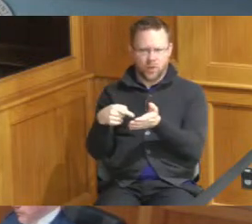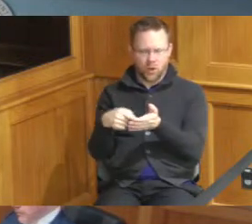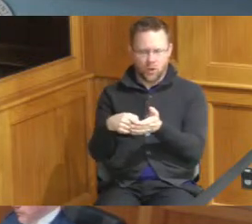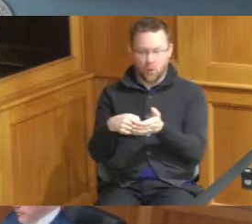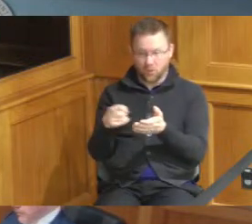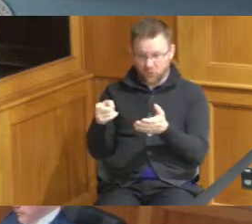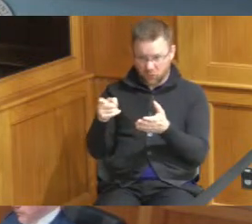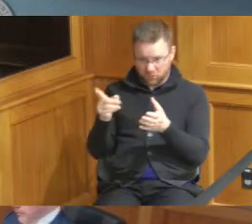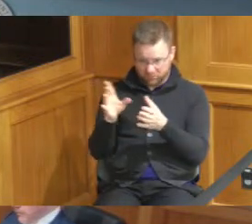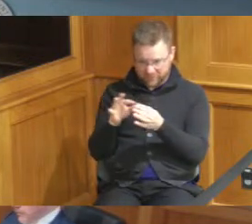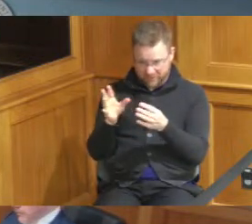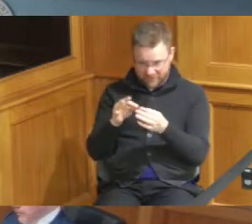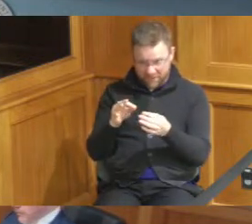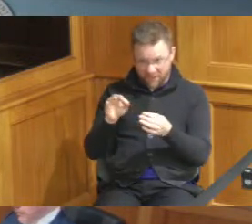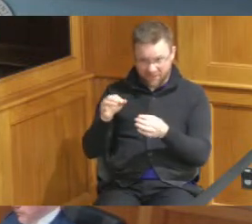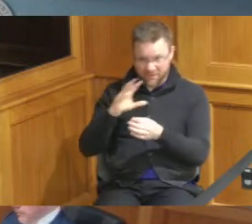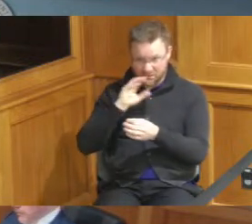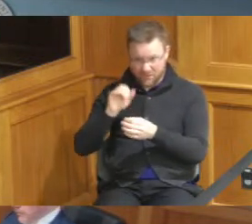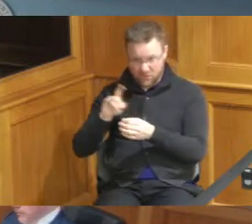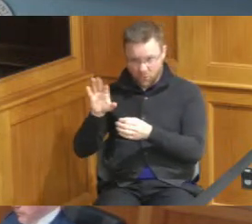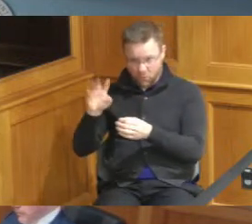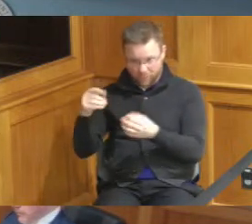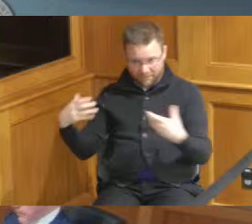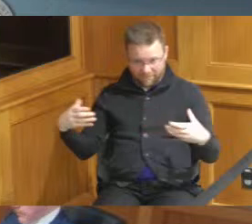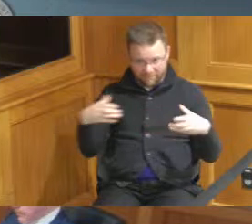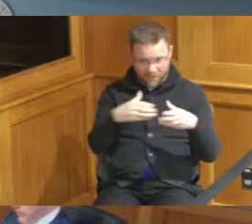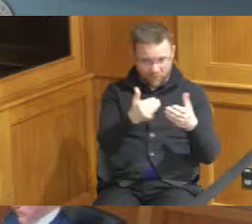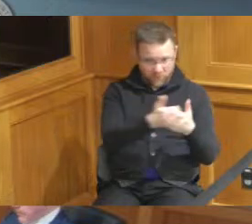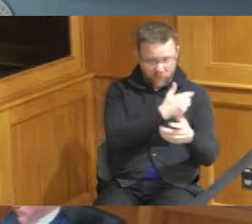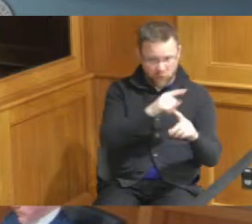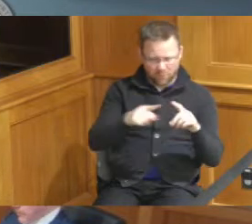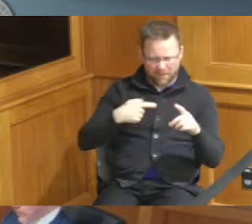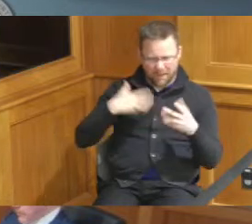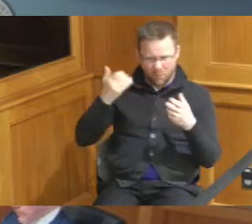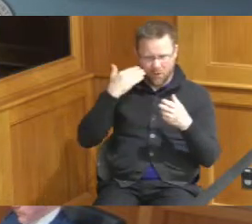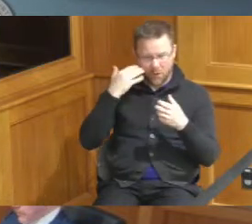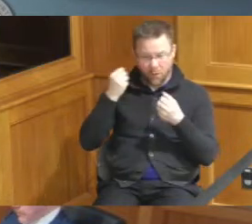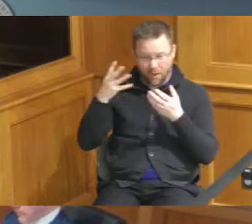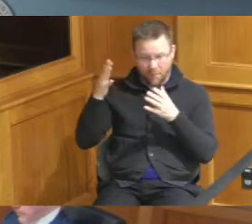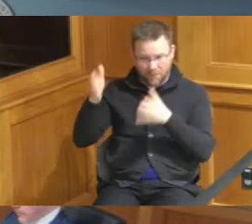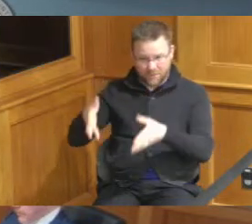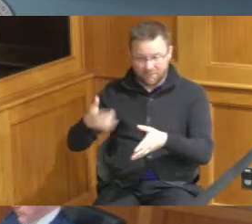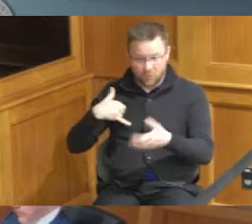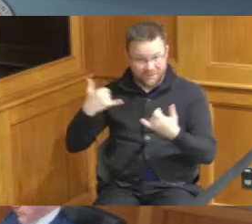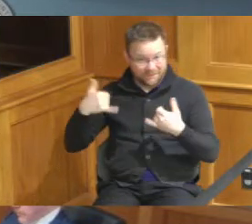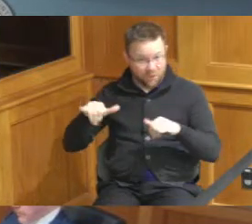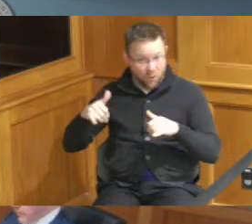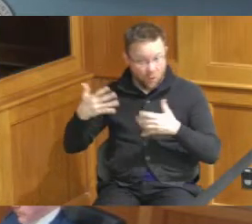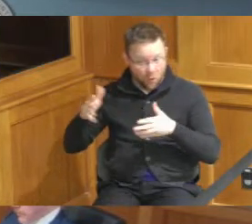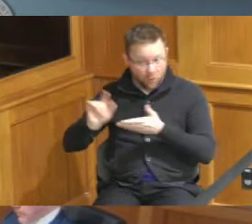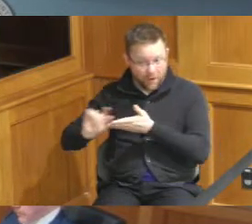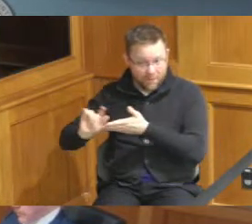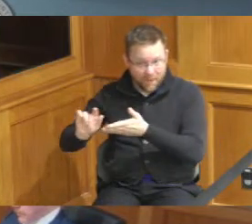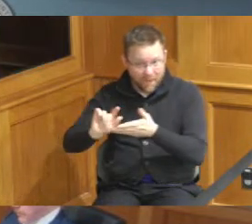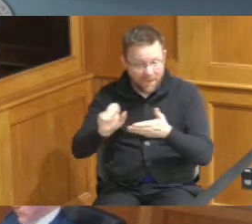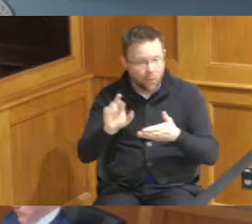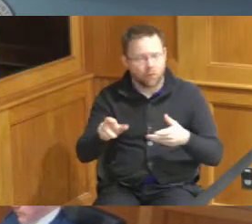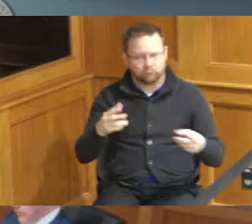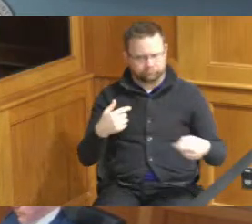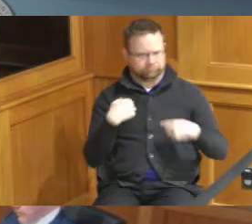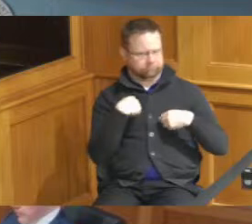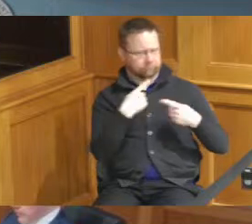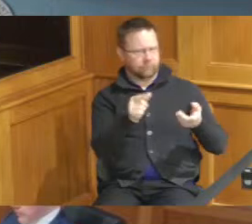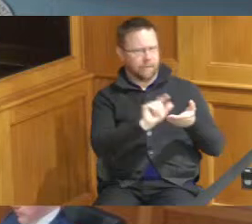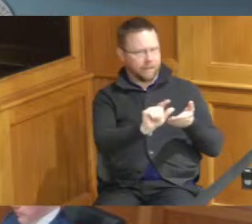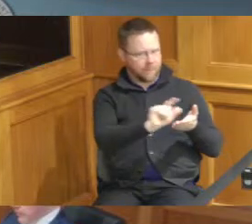in all this debt, but I'd like to know what is still owed. Did we pay anything? Did we do anything? Or is it still at 55 million?